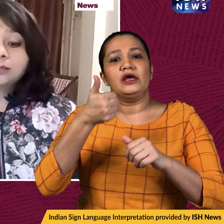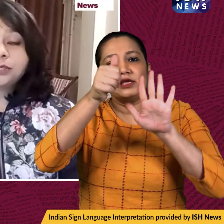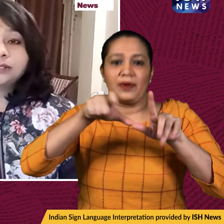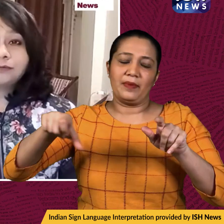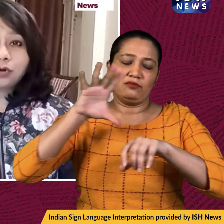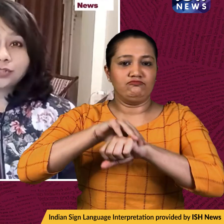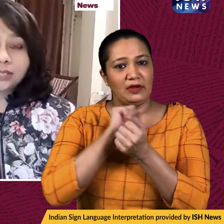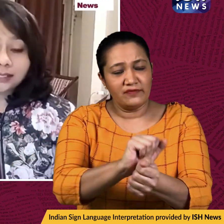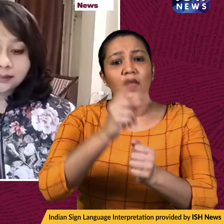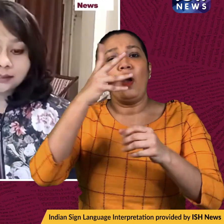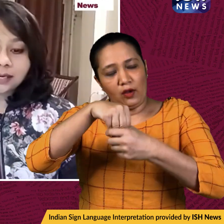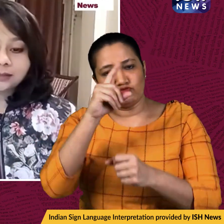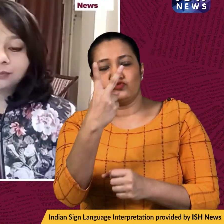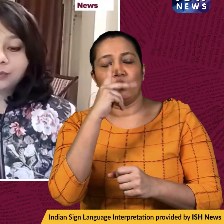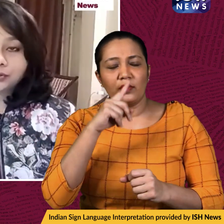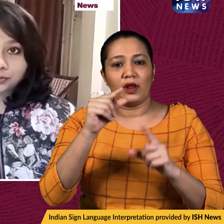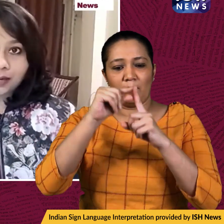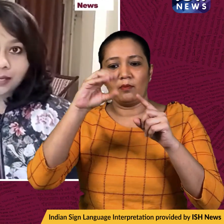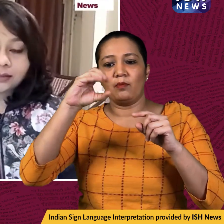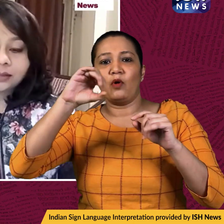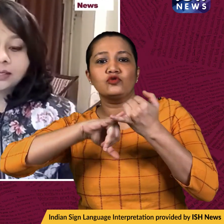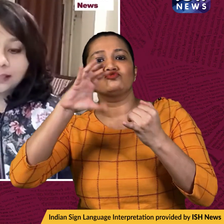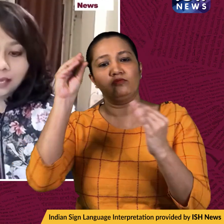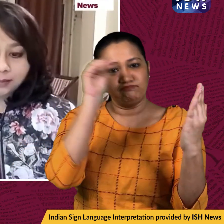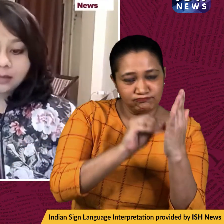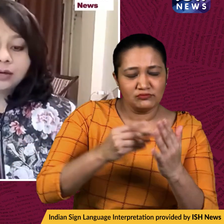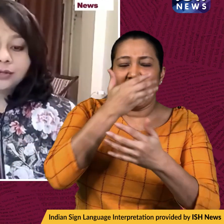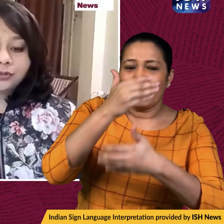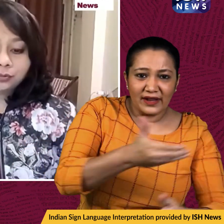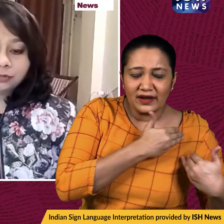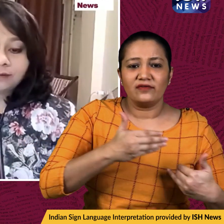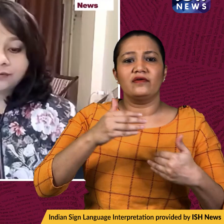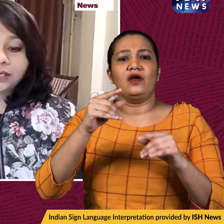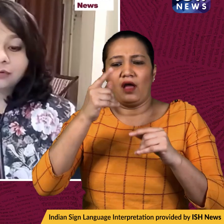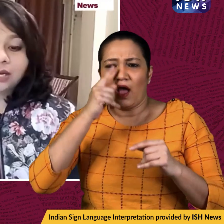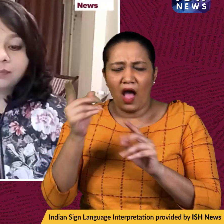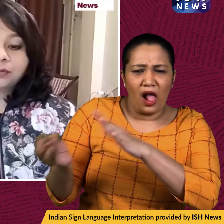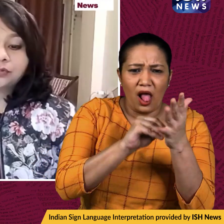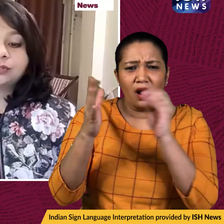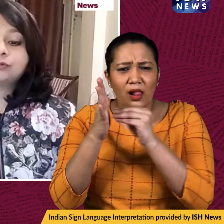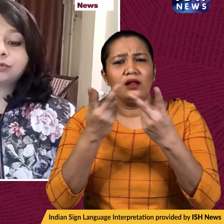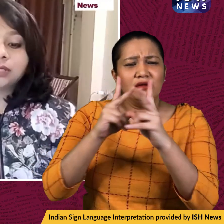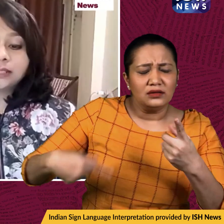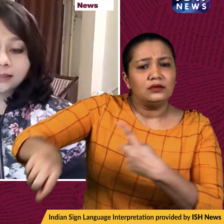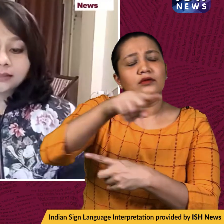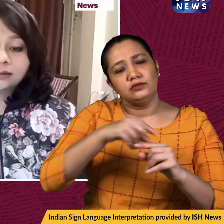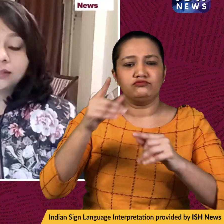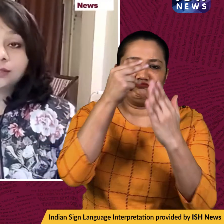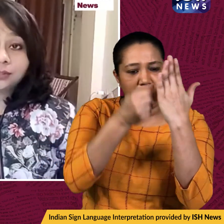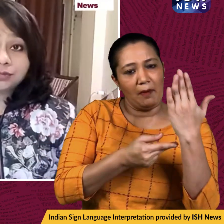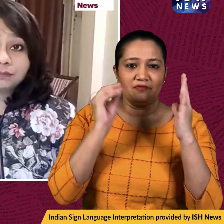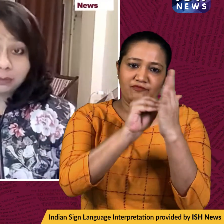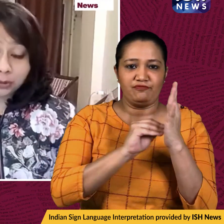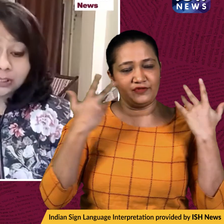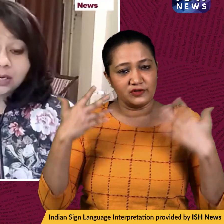women. The police have lodged cases under the POCSO Act, kidnapping, human trafficking, rape, prostitution against